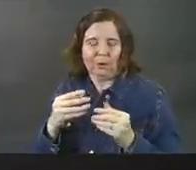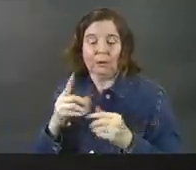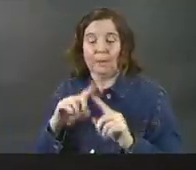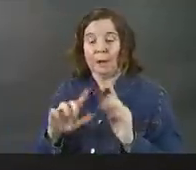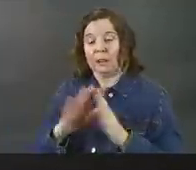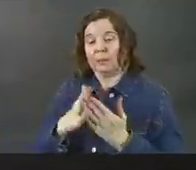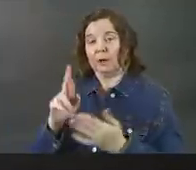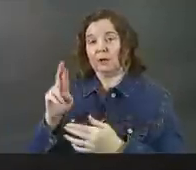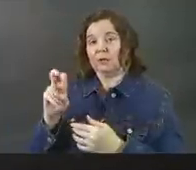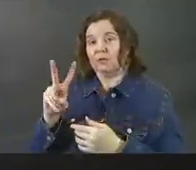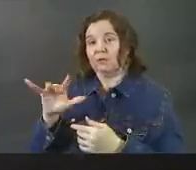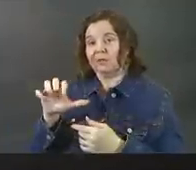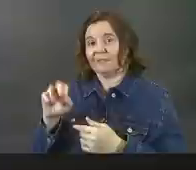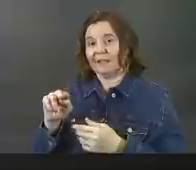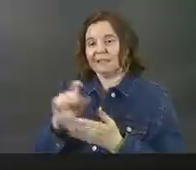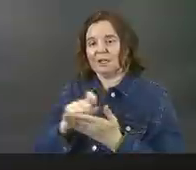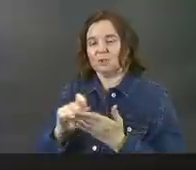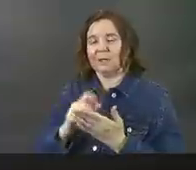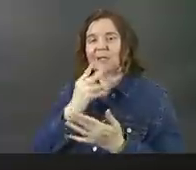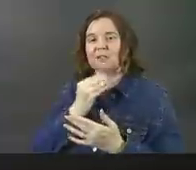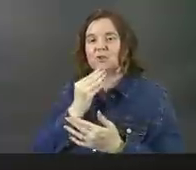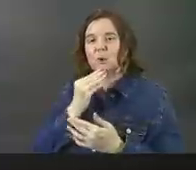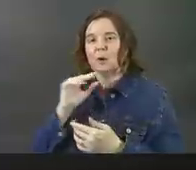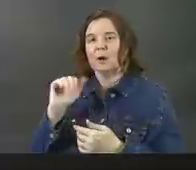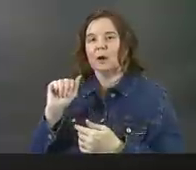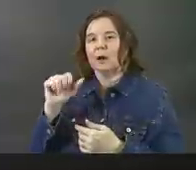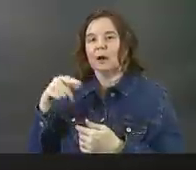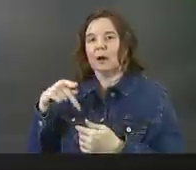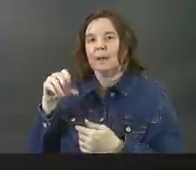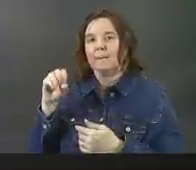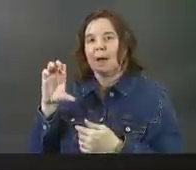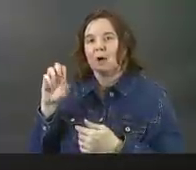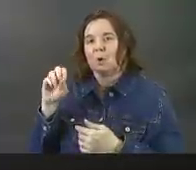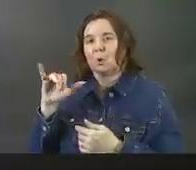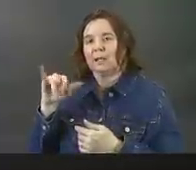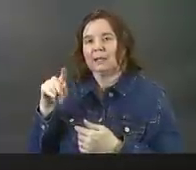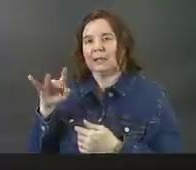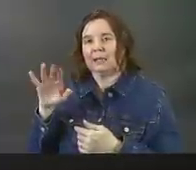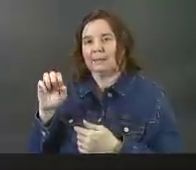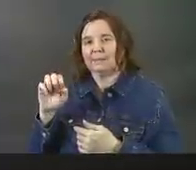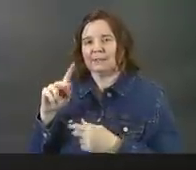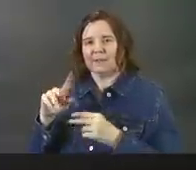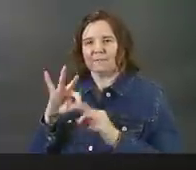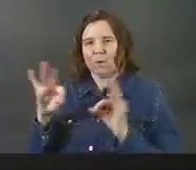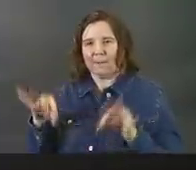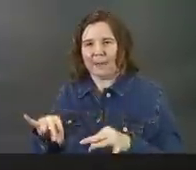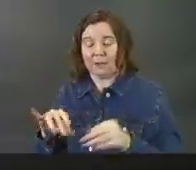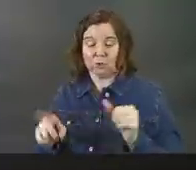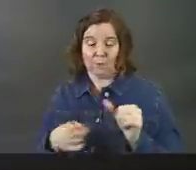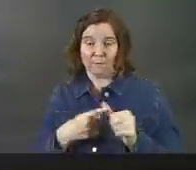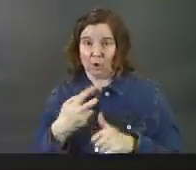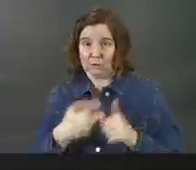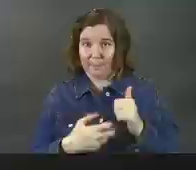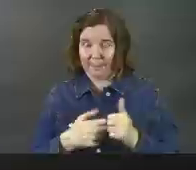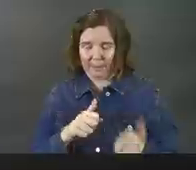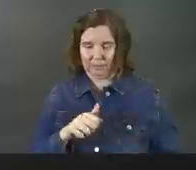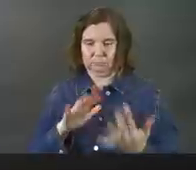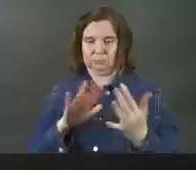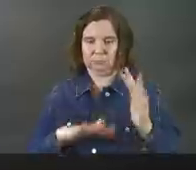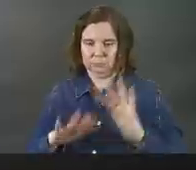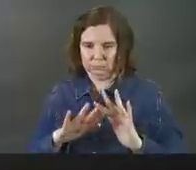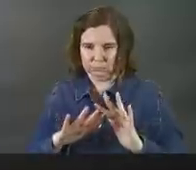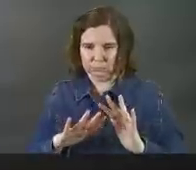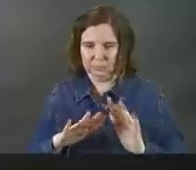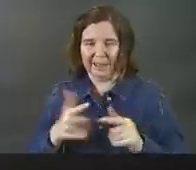book of Revelation is written in Jewish apocalypse literature format, okay? So first problem that we're going to run into right